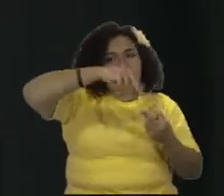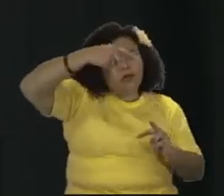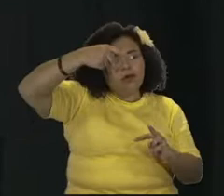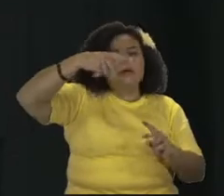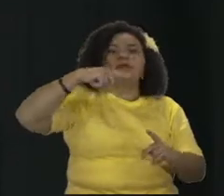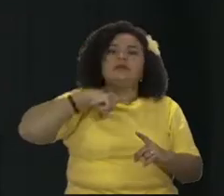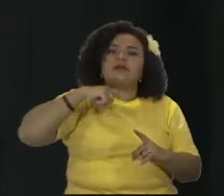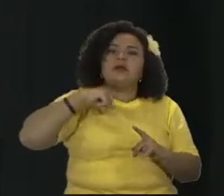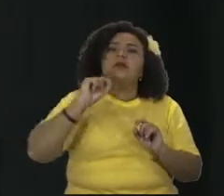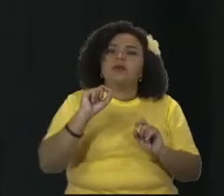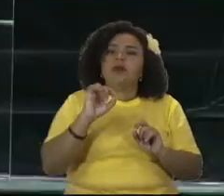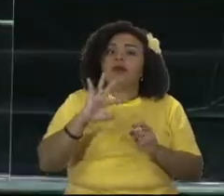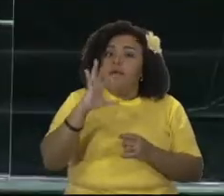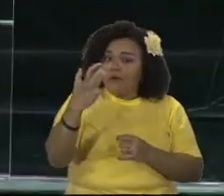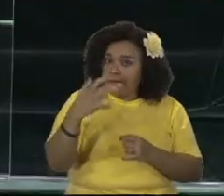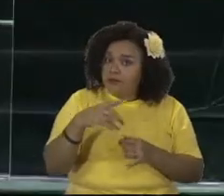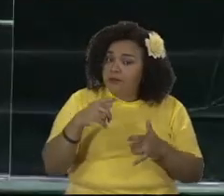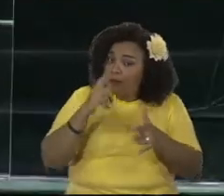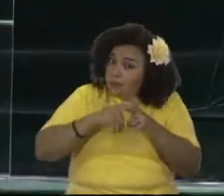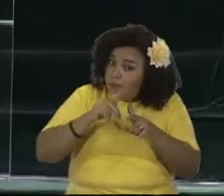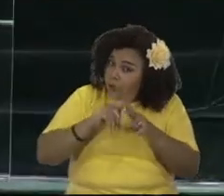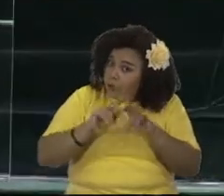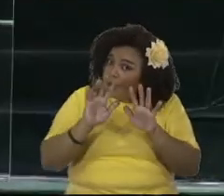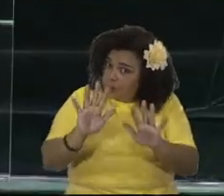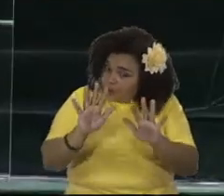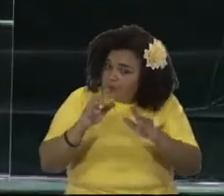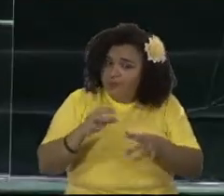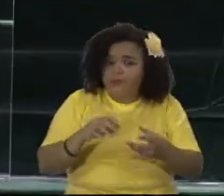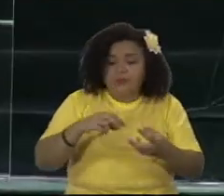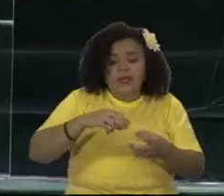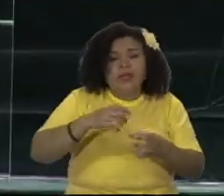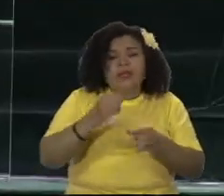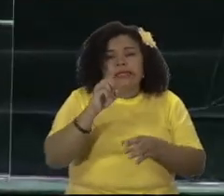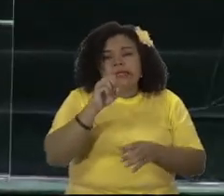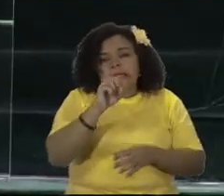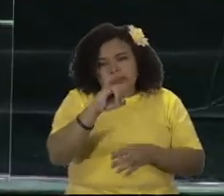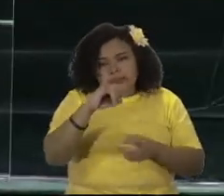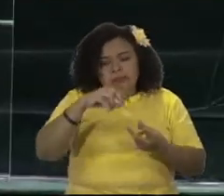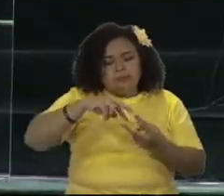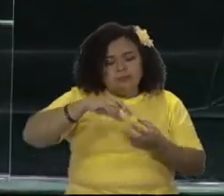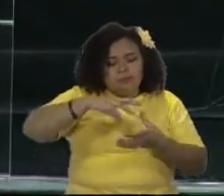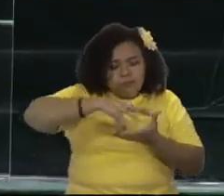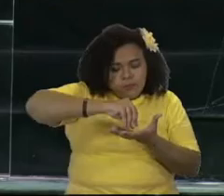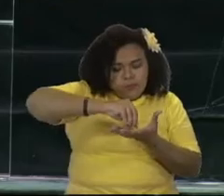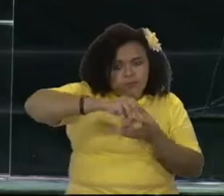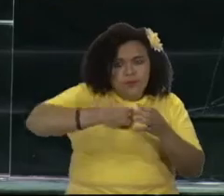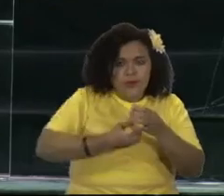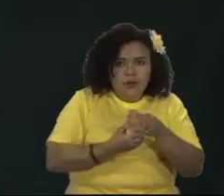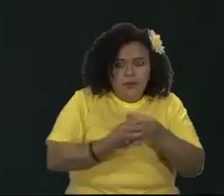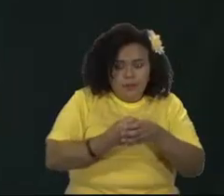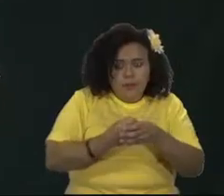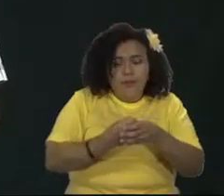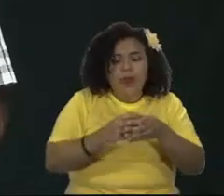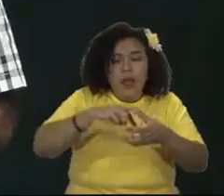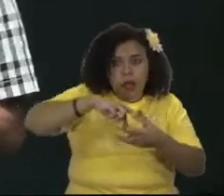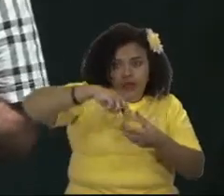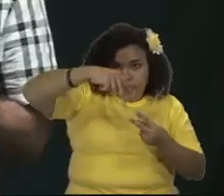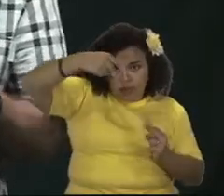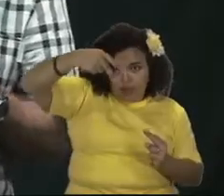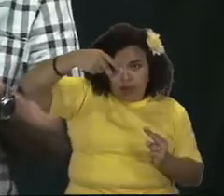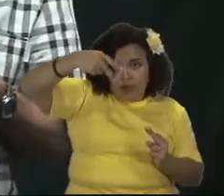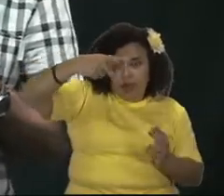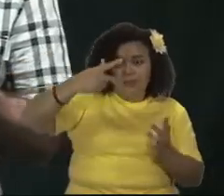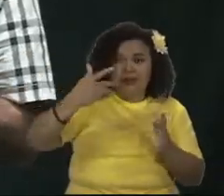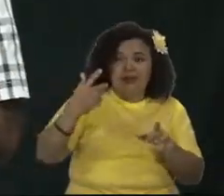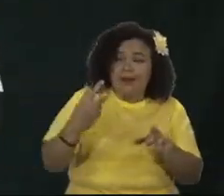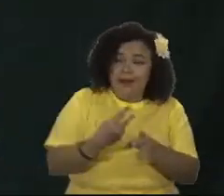of it. There's two moments where it can go wrong. just like our printer here in church.